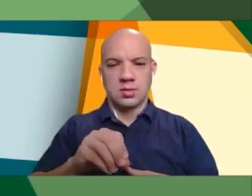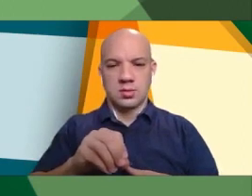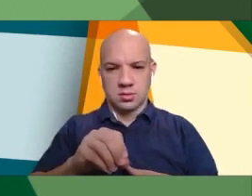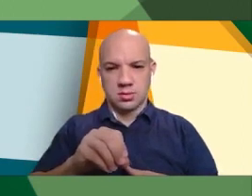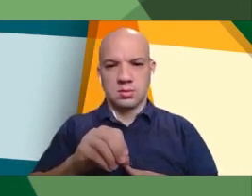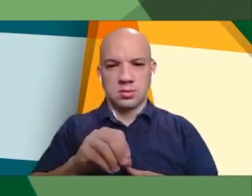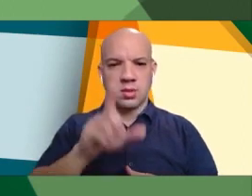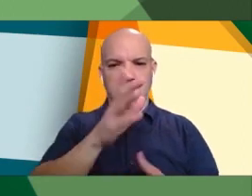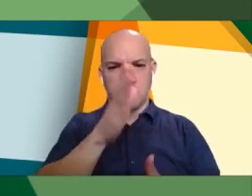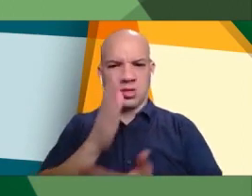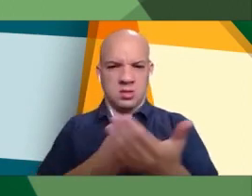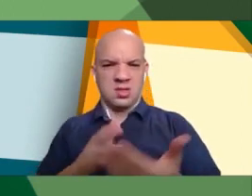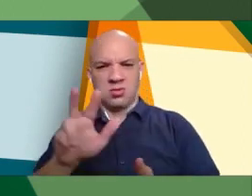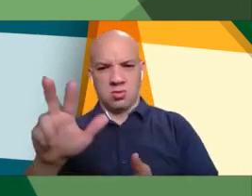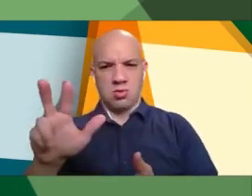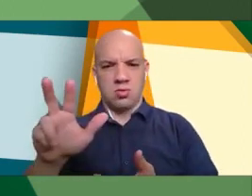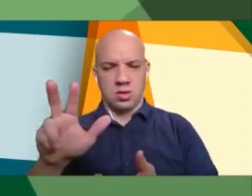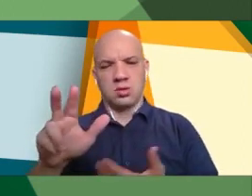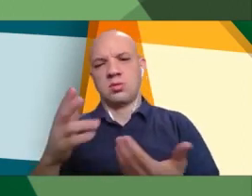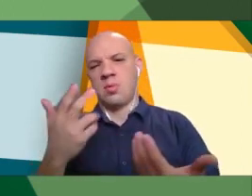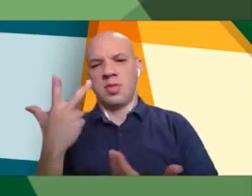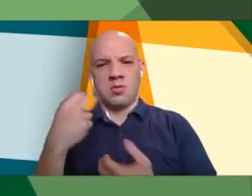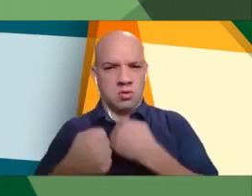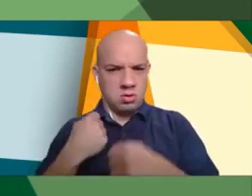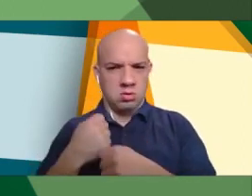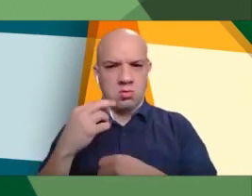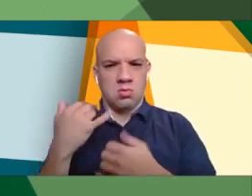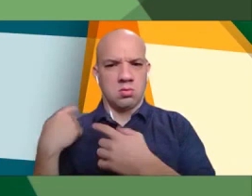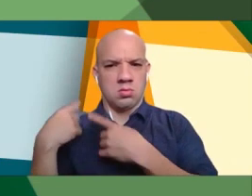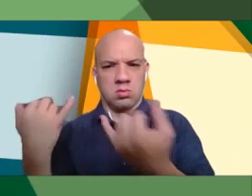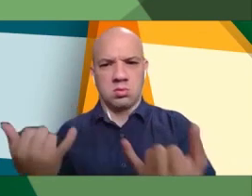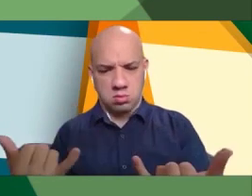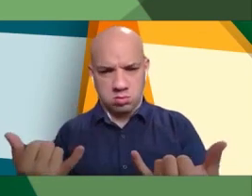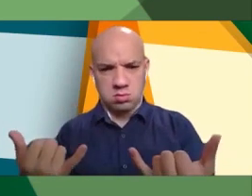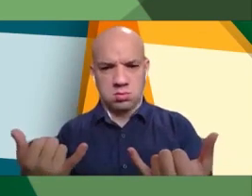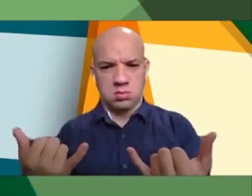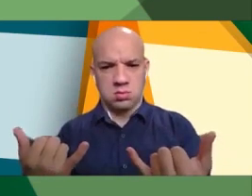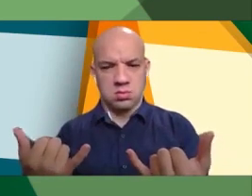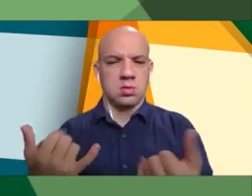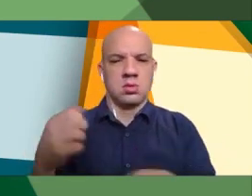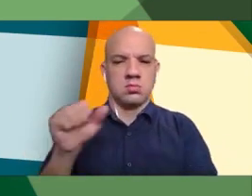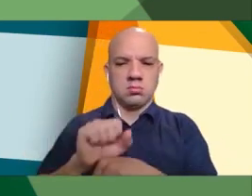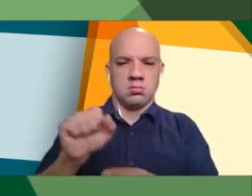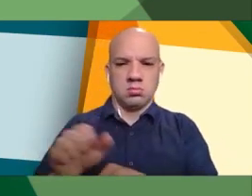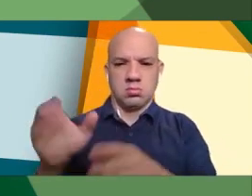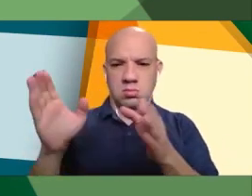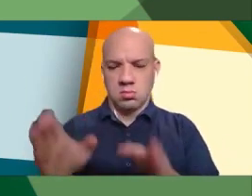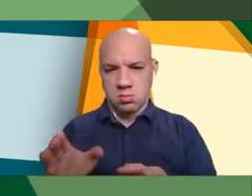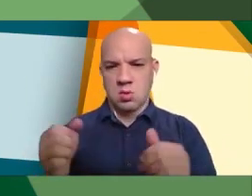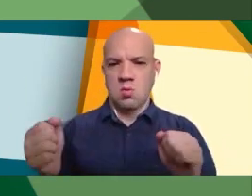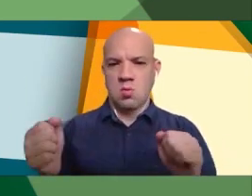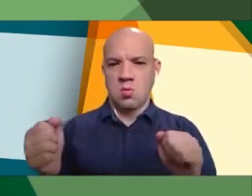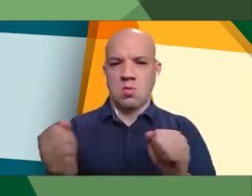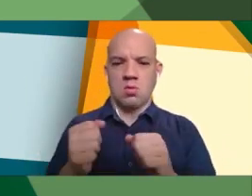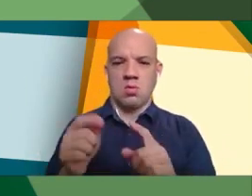3 residents or within 3 years of the date of first employment with the business